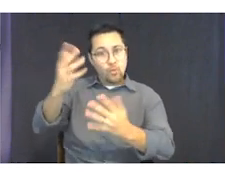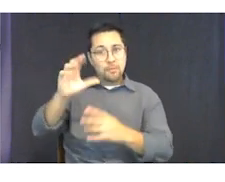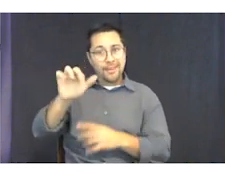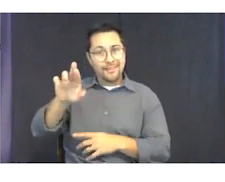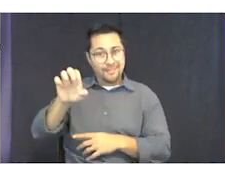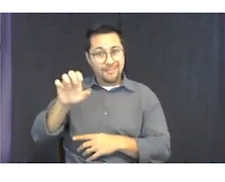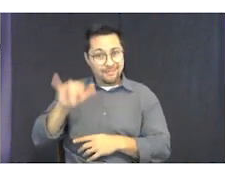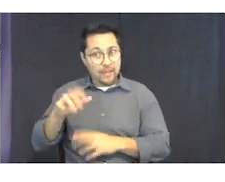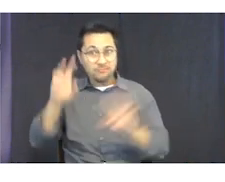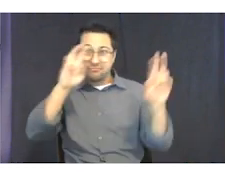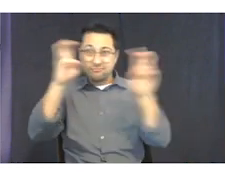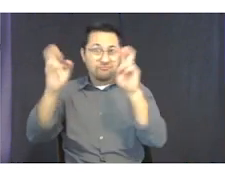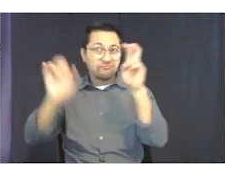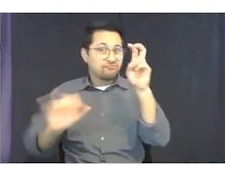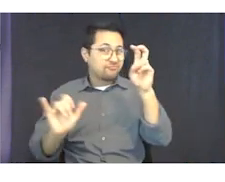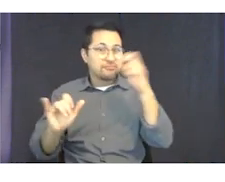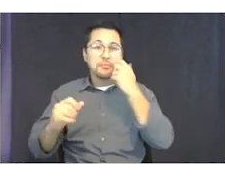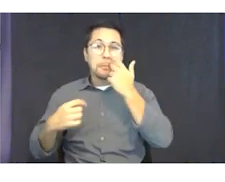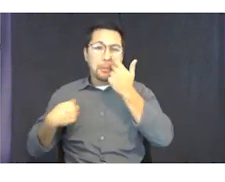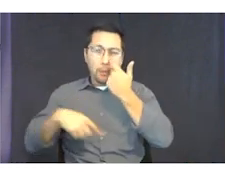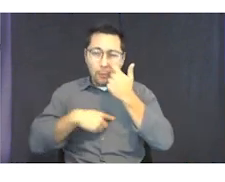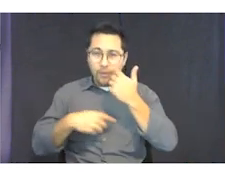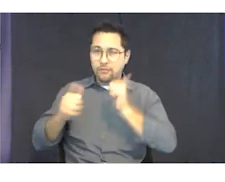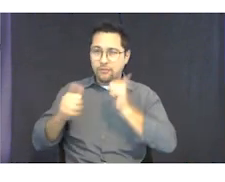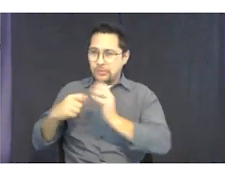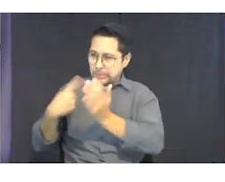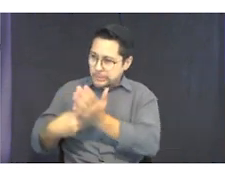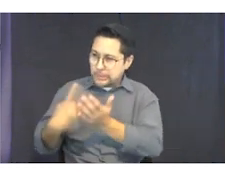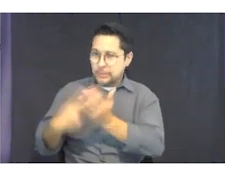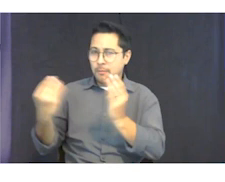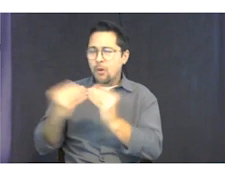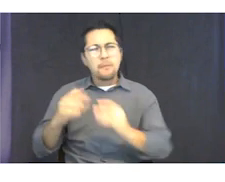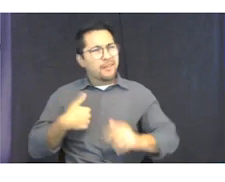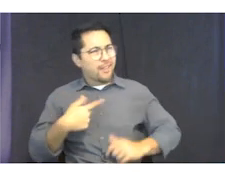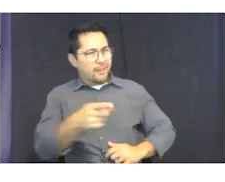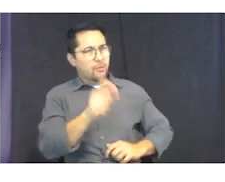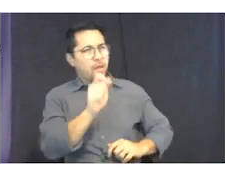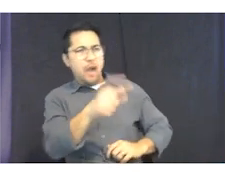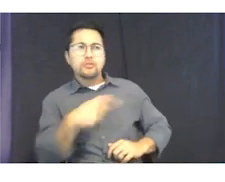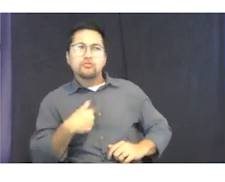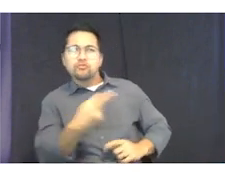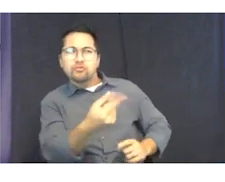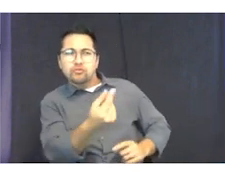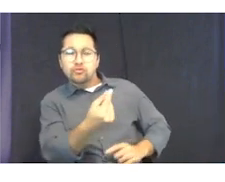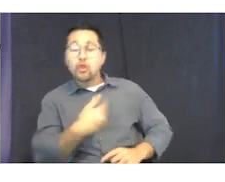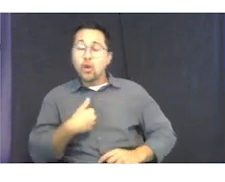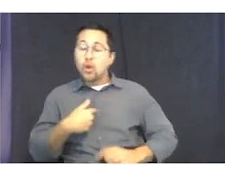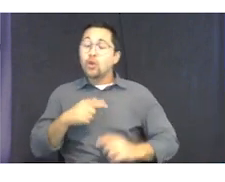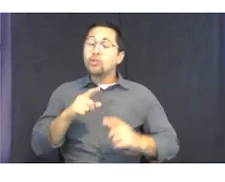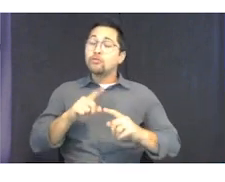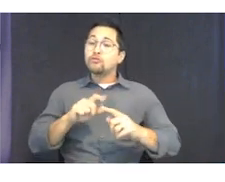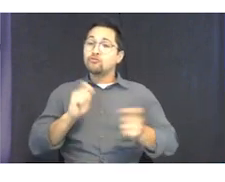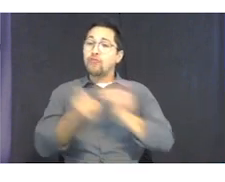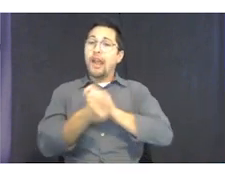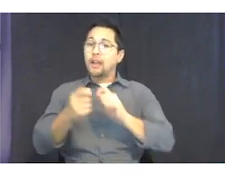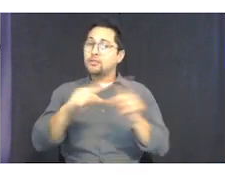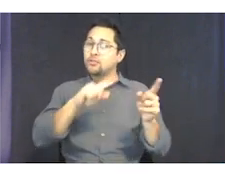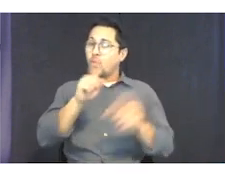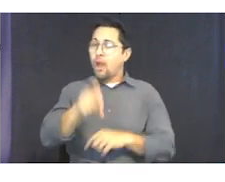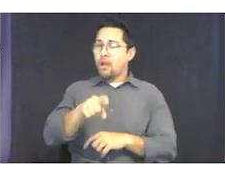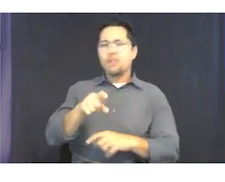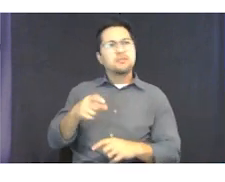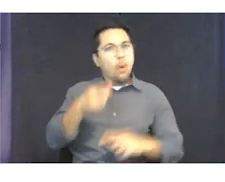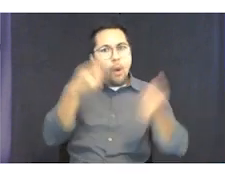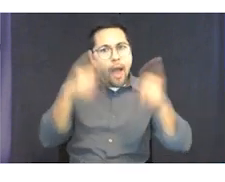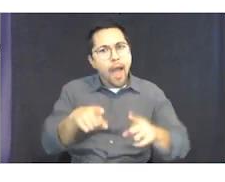an issue that we have been zeroing in on. And rather saying, well, what did you do? You pose the question, well, what happened to you?